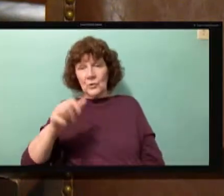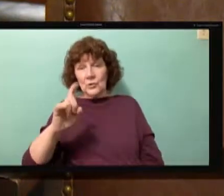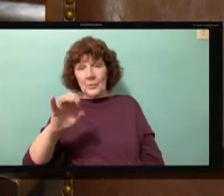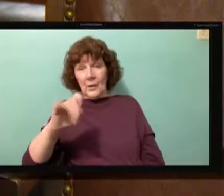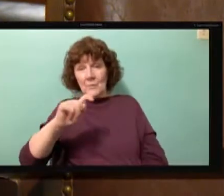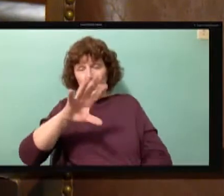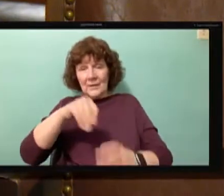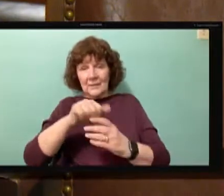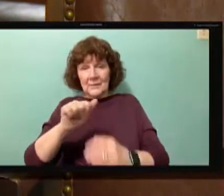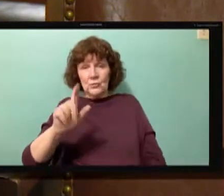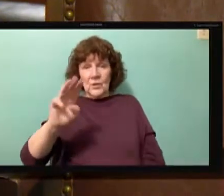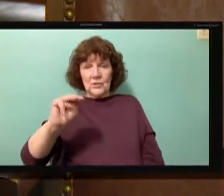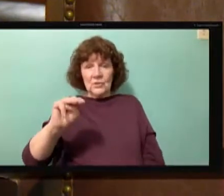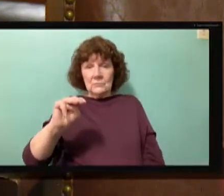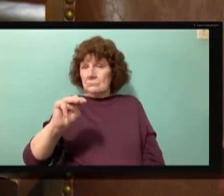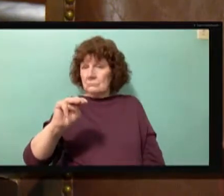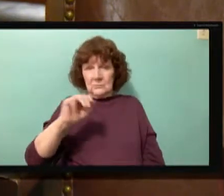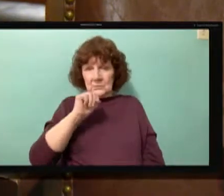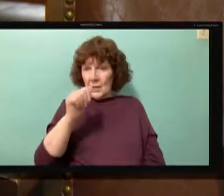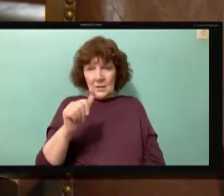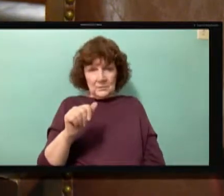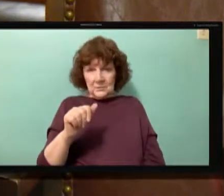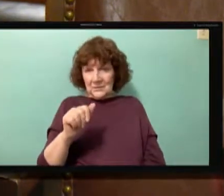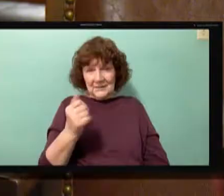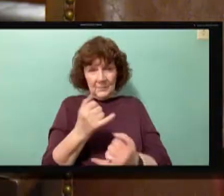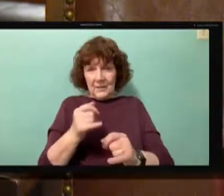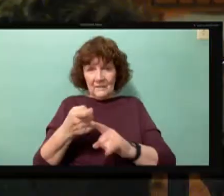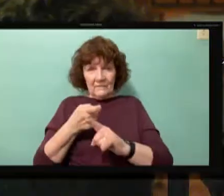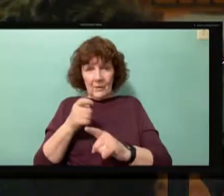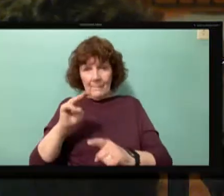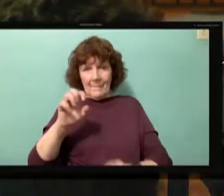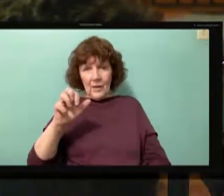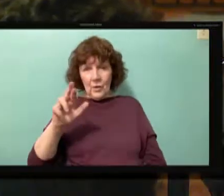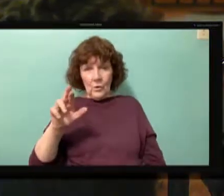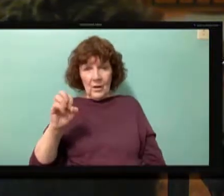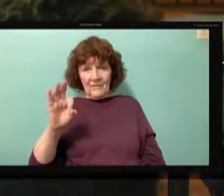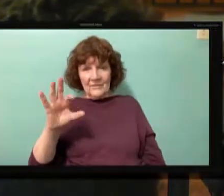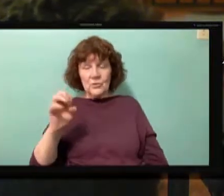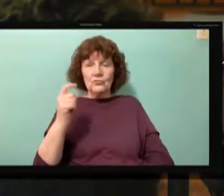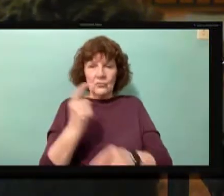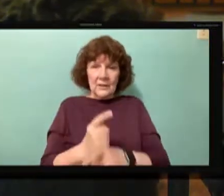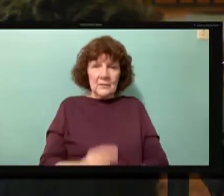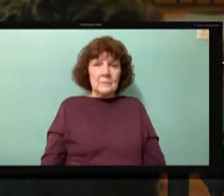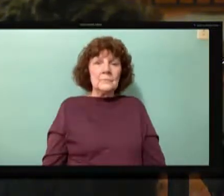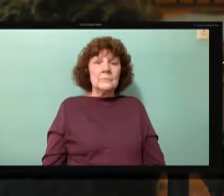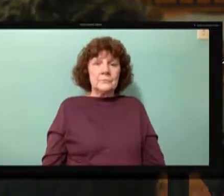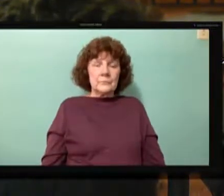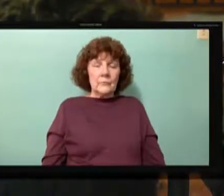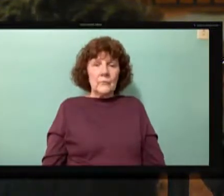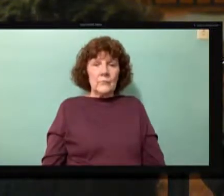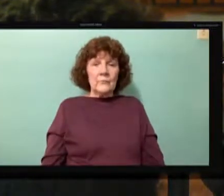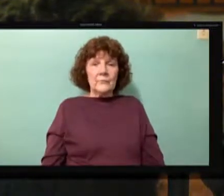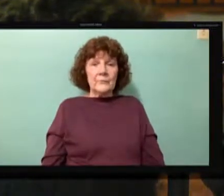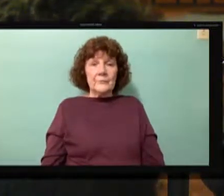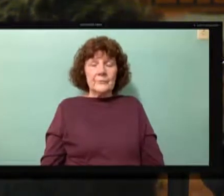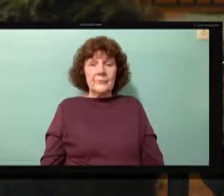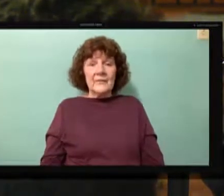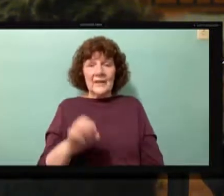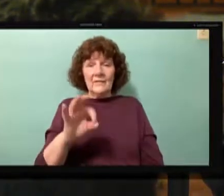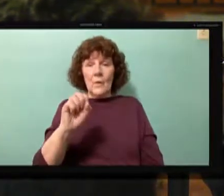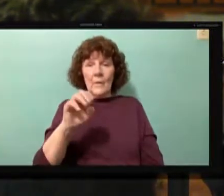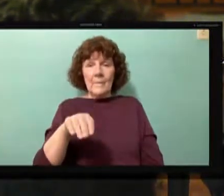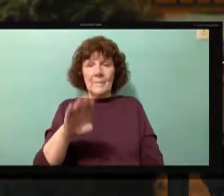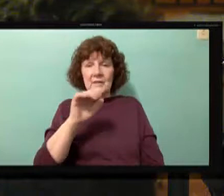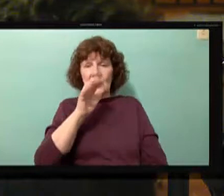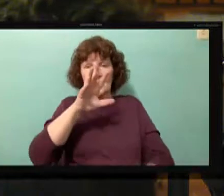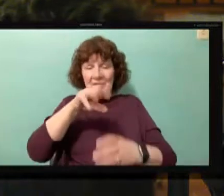administration don't really. So no, and nor would they if OMB were not in that role, then it would